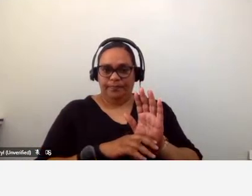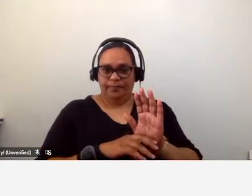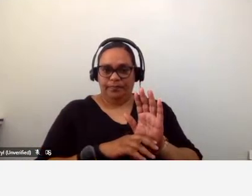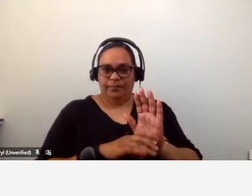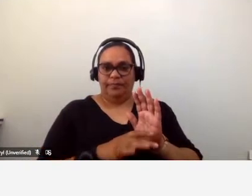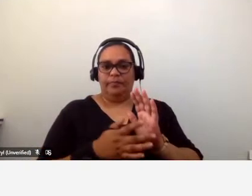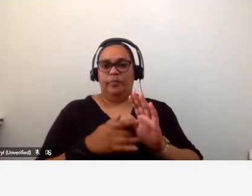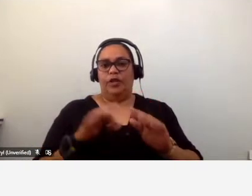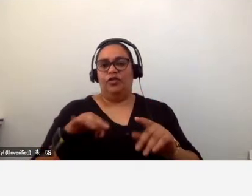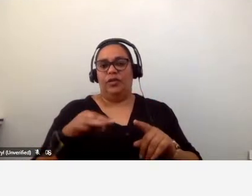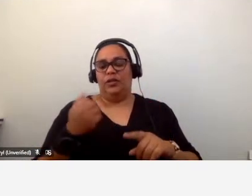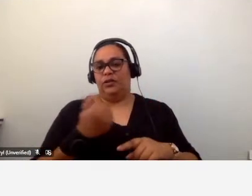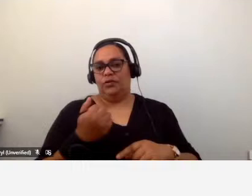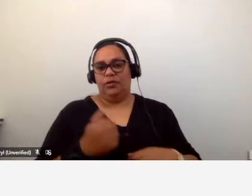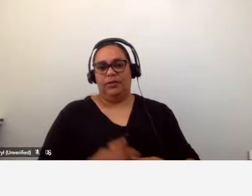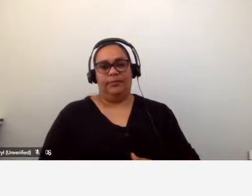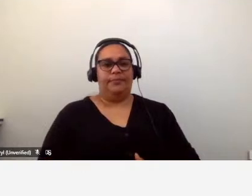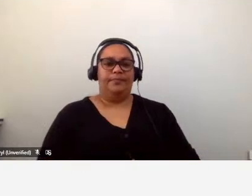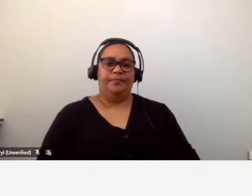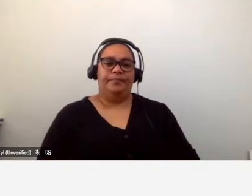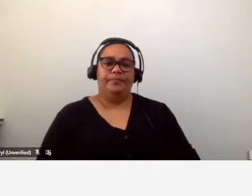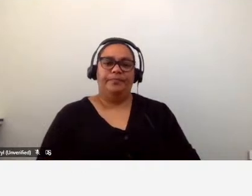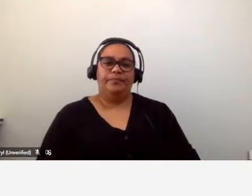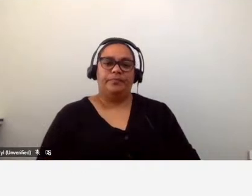Page 13, sorry.